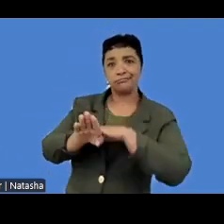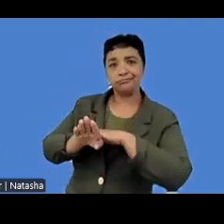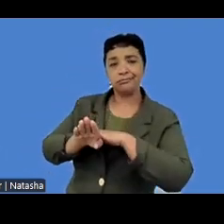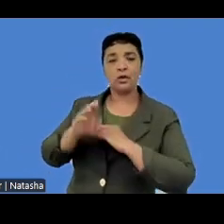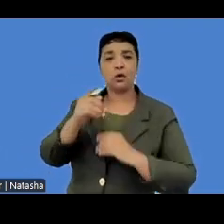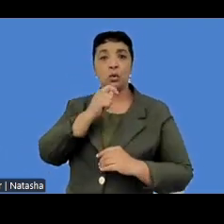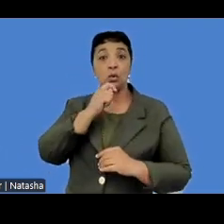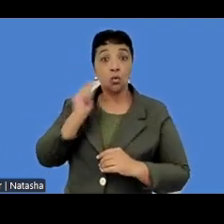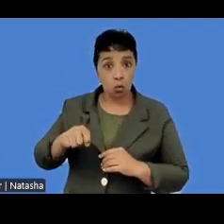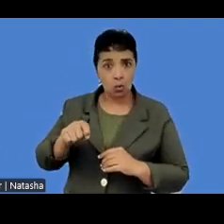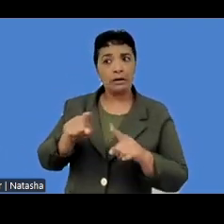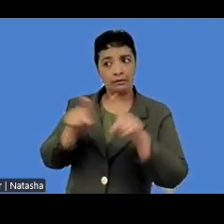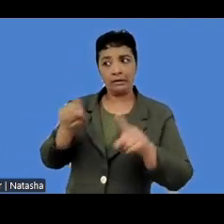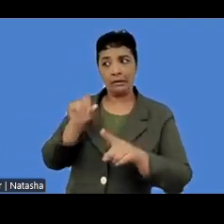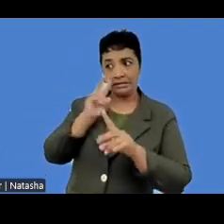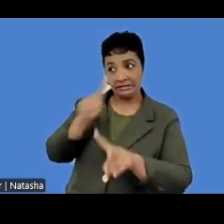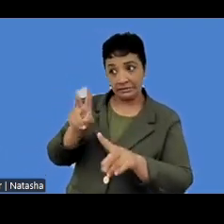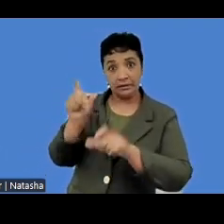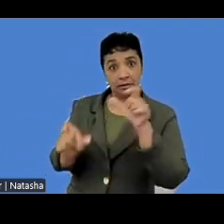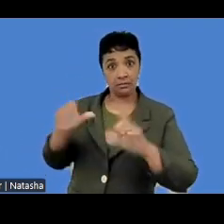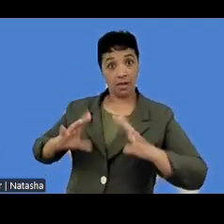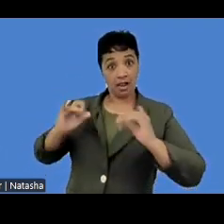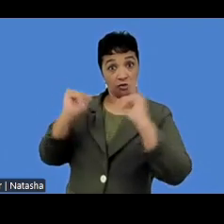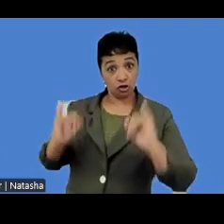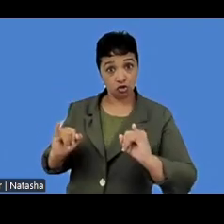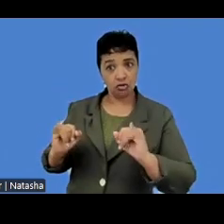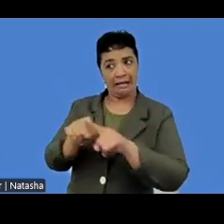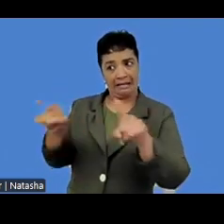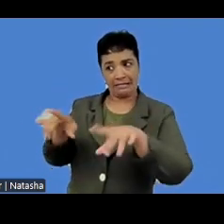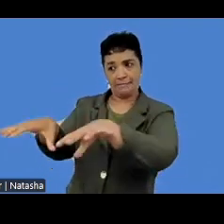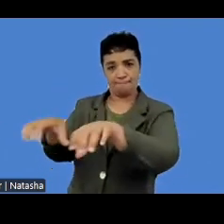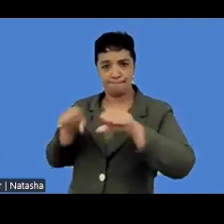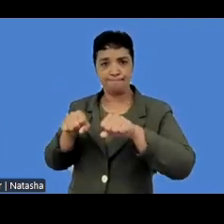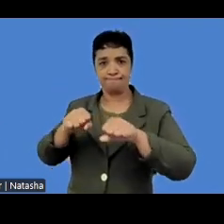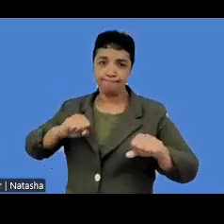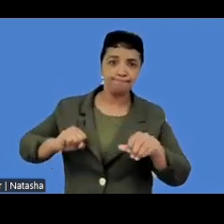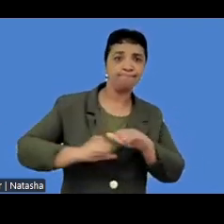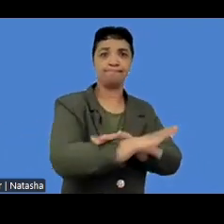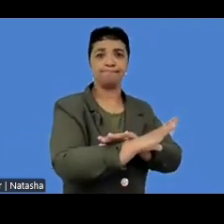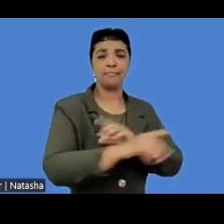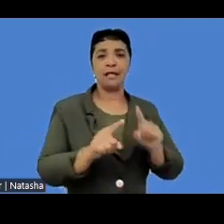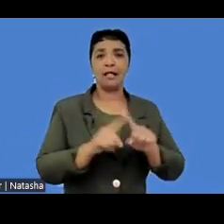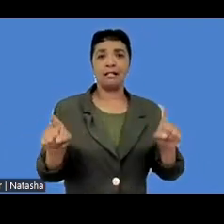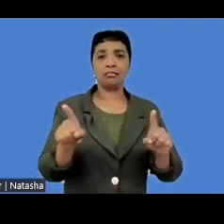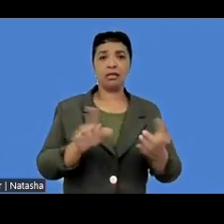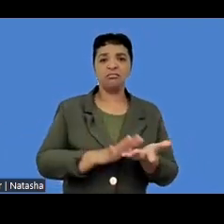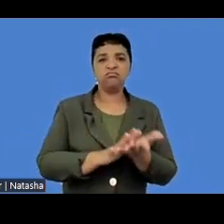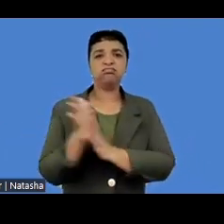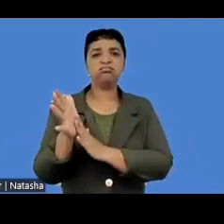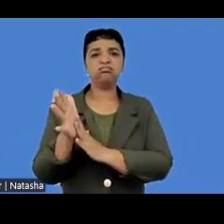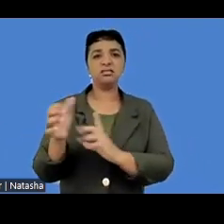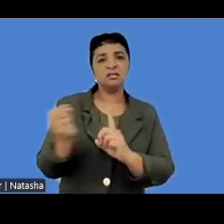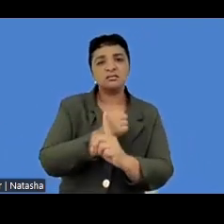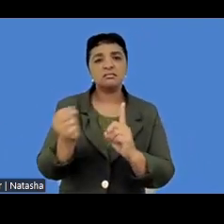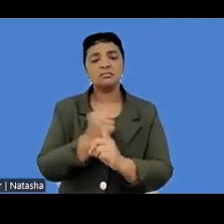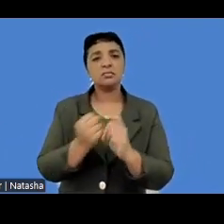deportation of these people. Then these people were subjected to inhuman treatment. Conditions of their